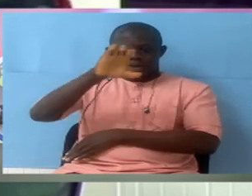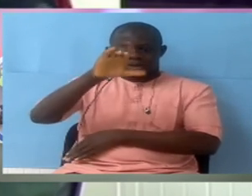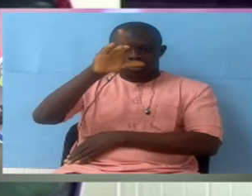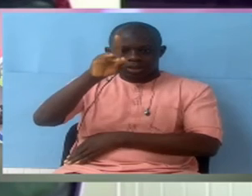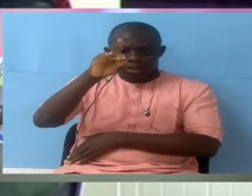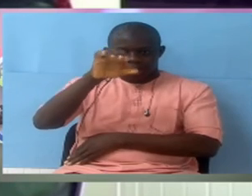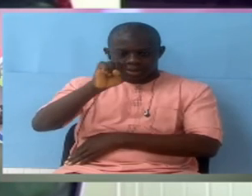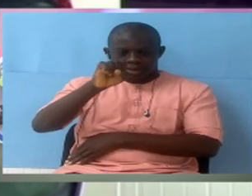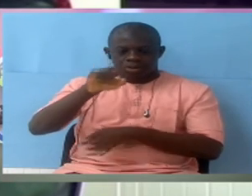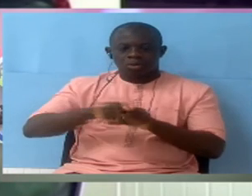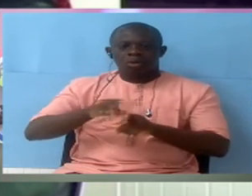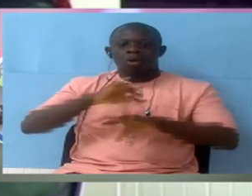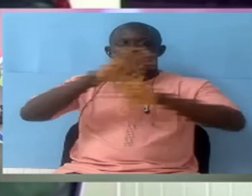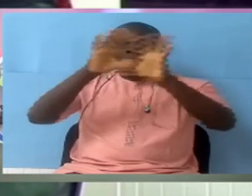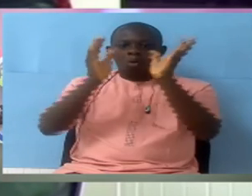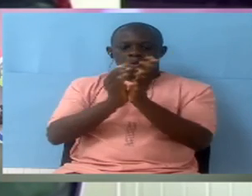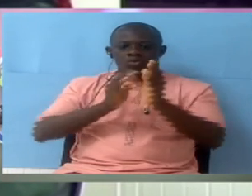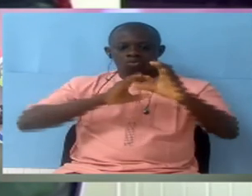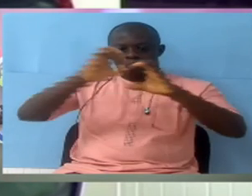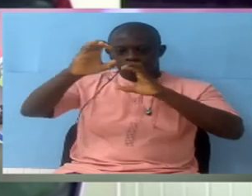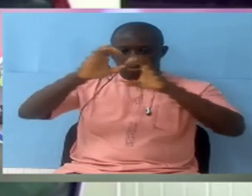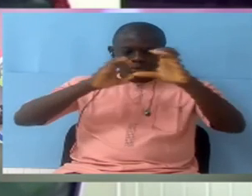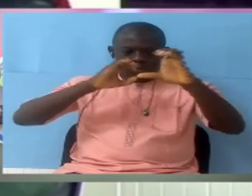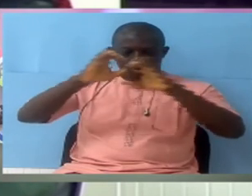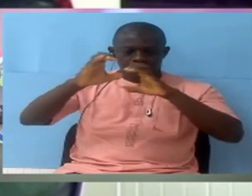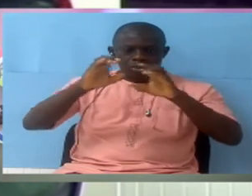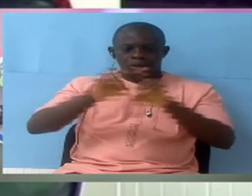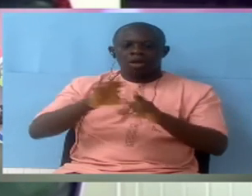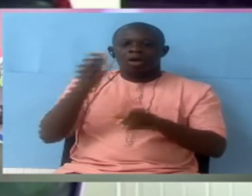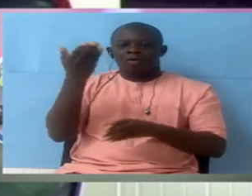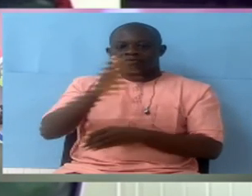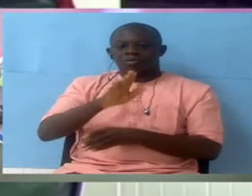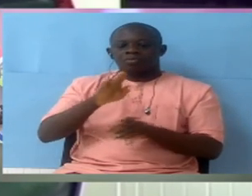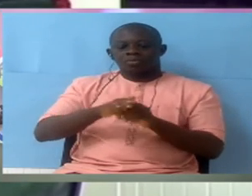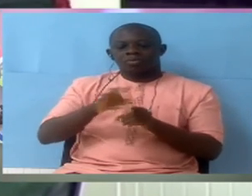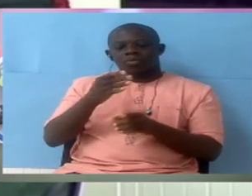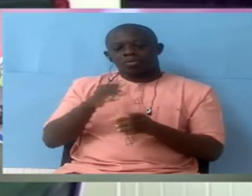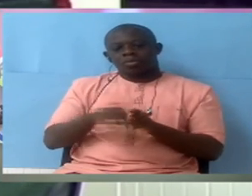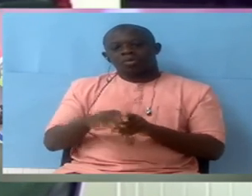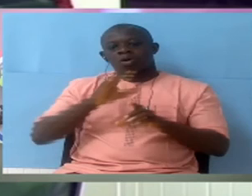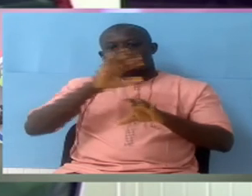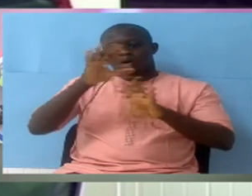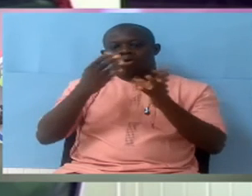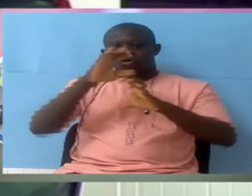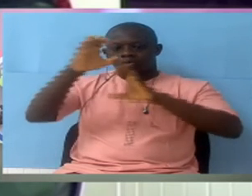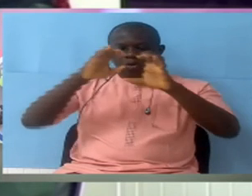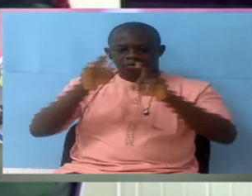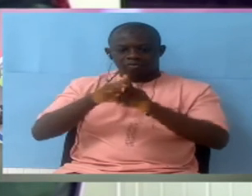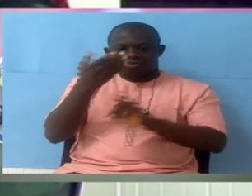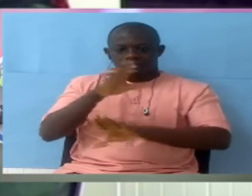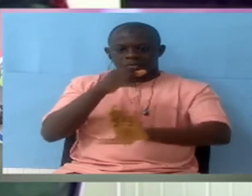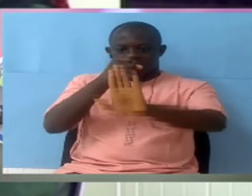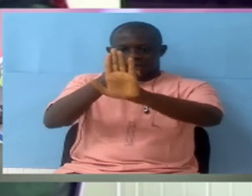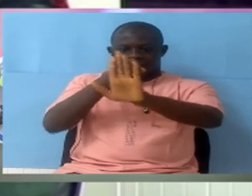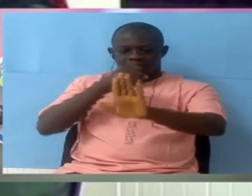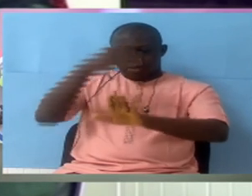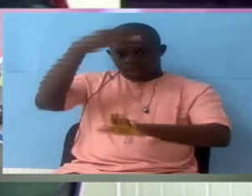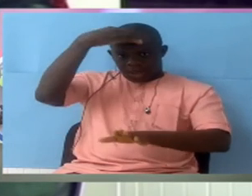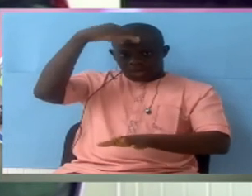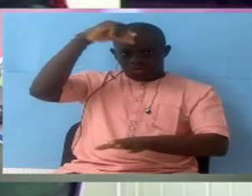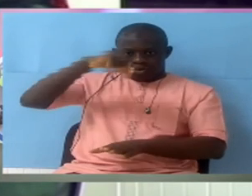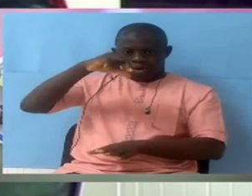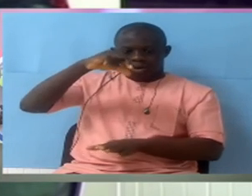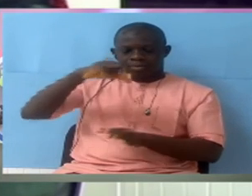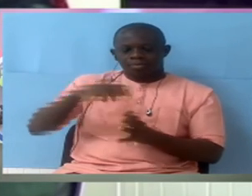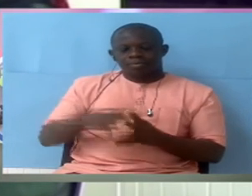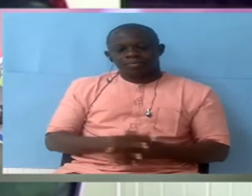CDS. All correspondence emanating from the defense headquarters. Lepp lo xamne mo ngi wara joge